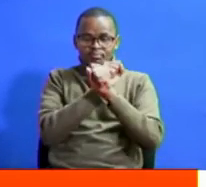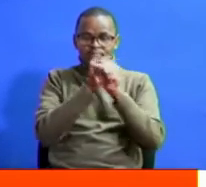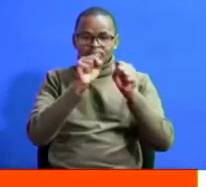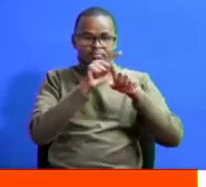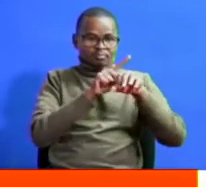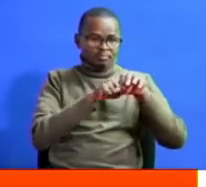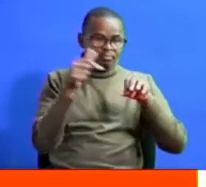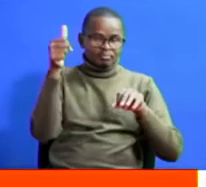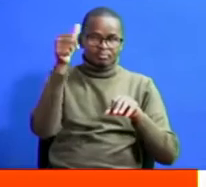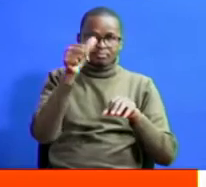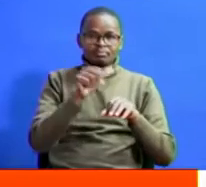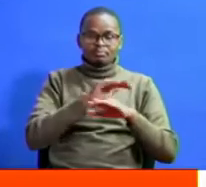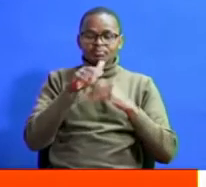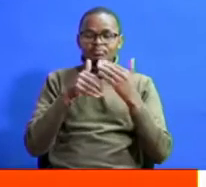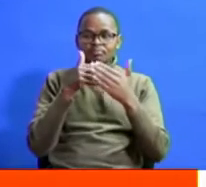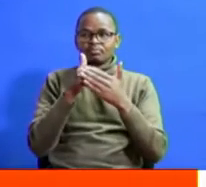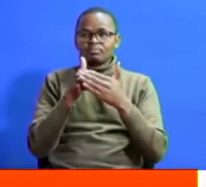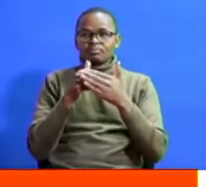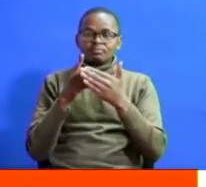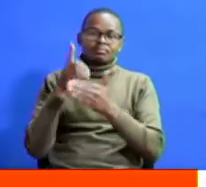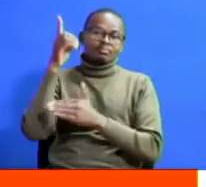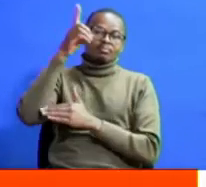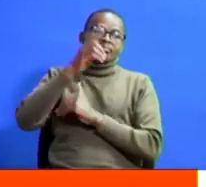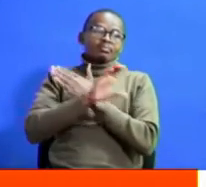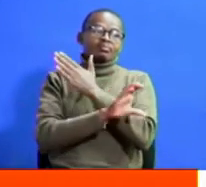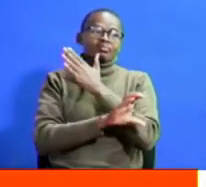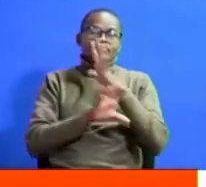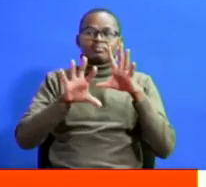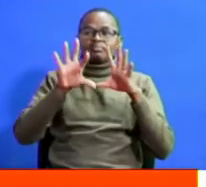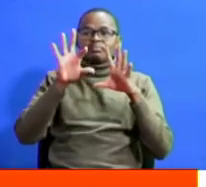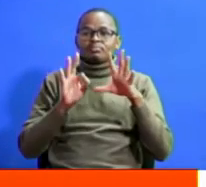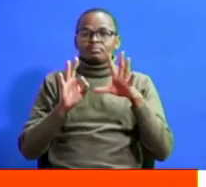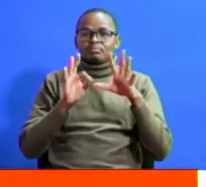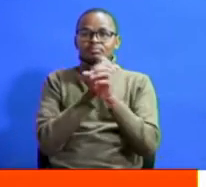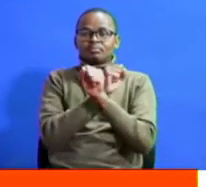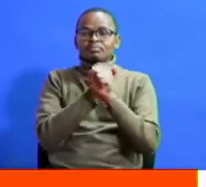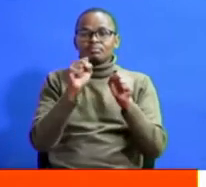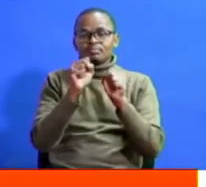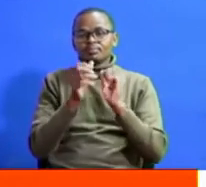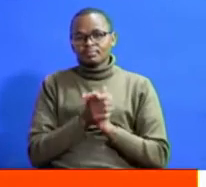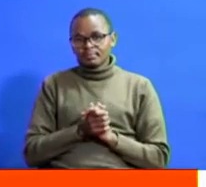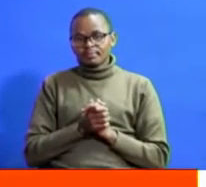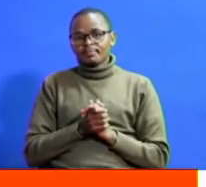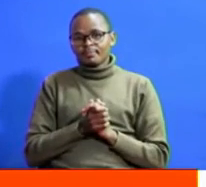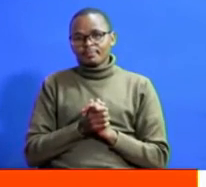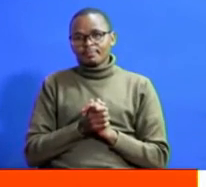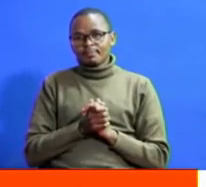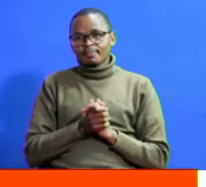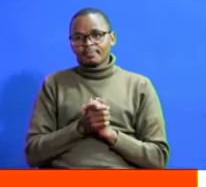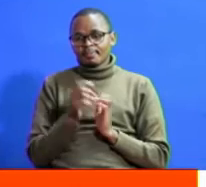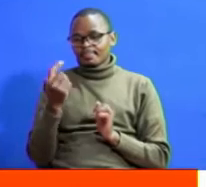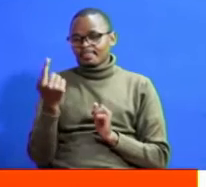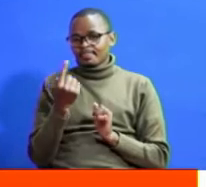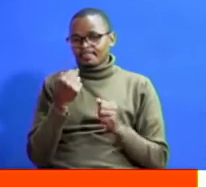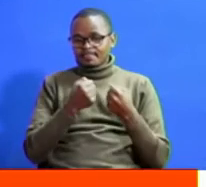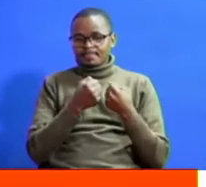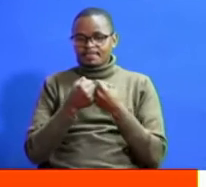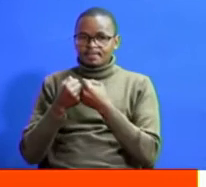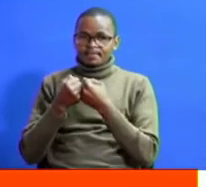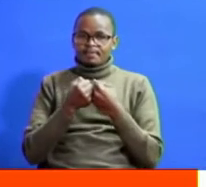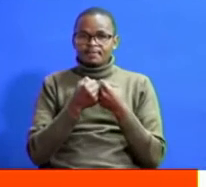time, all the direction that the country takes lies at the presidency. The only challenge which has